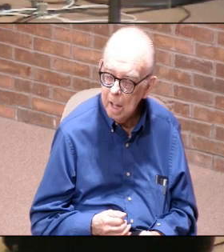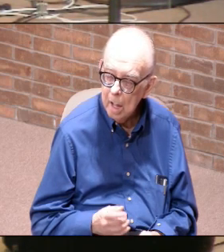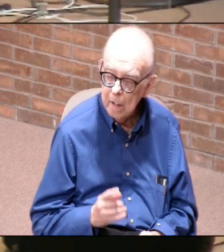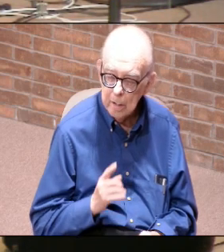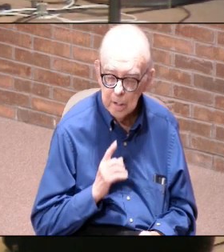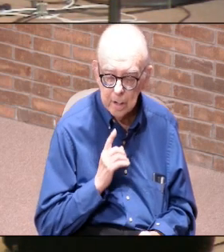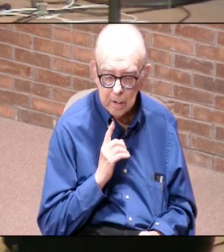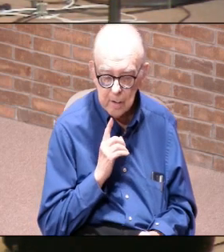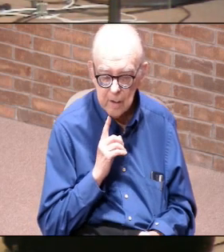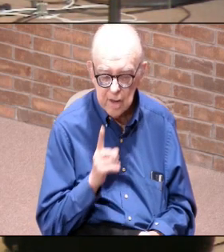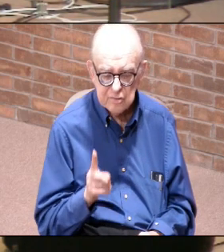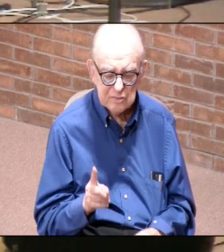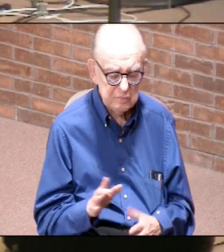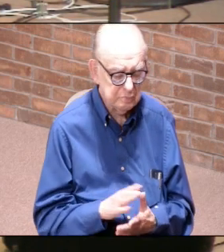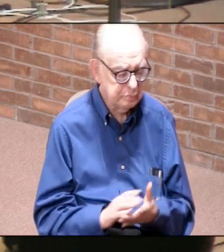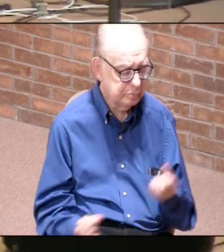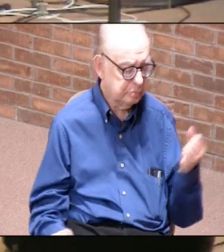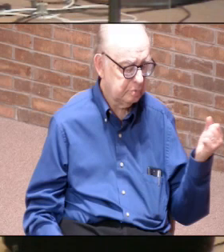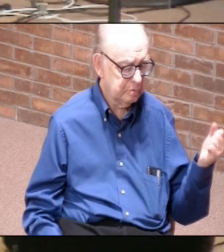It's destructive.